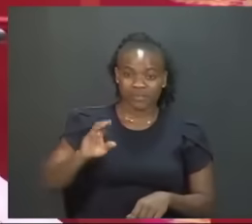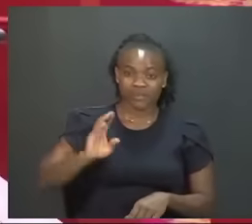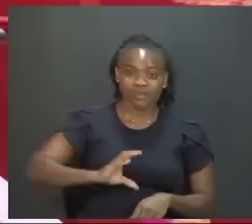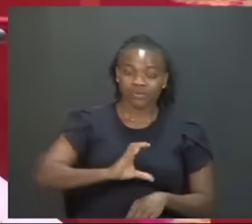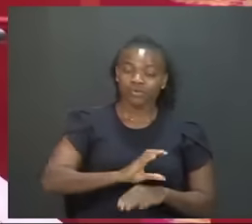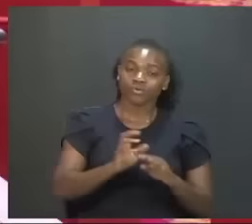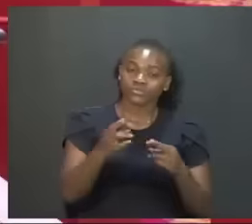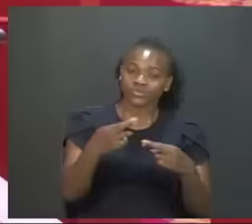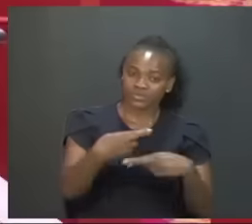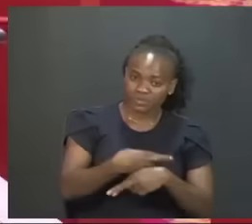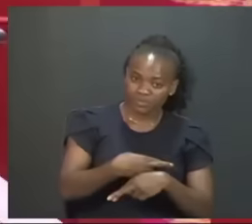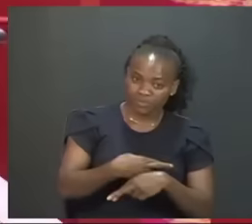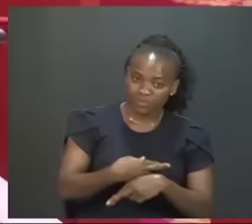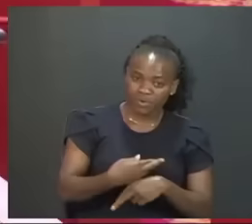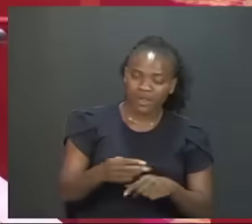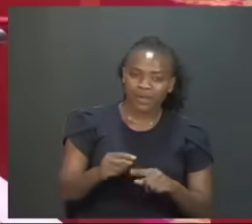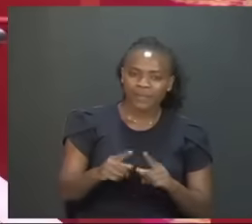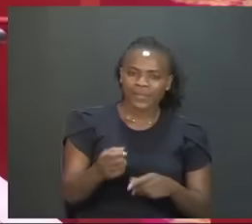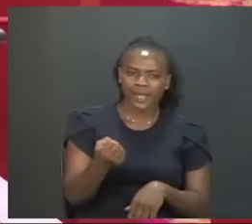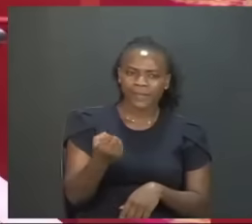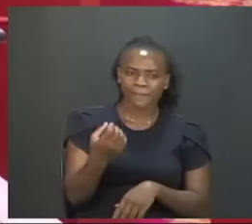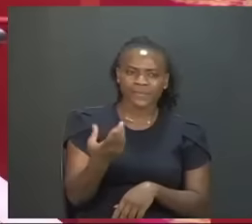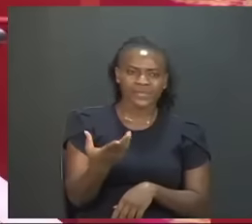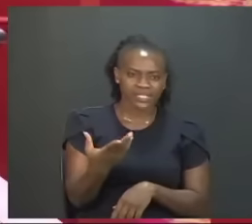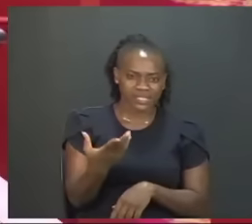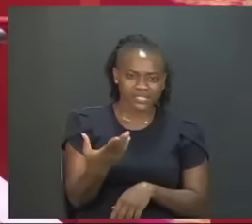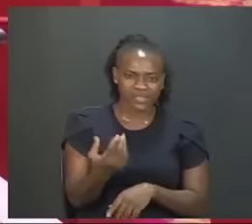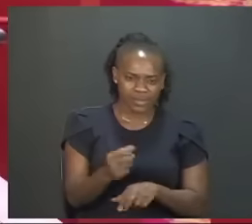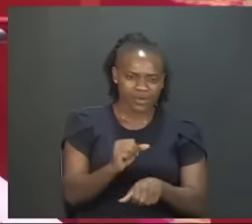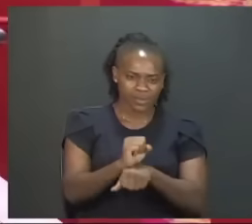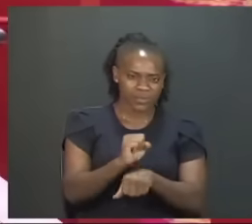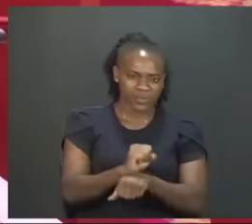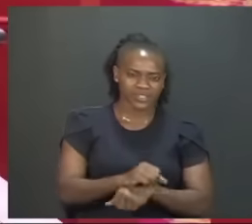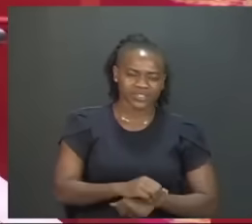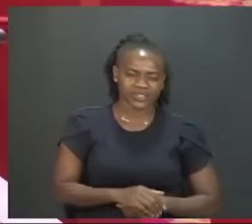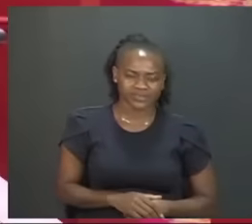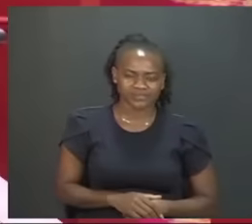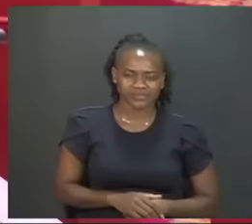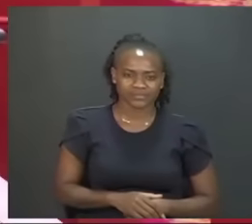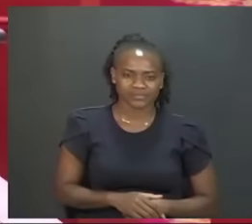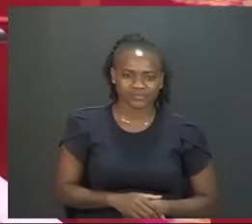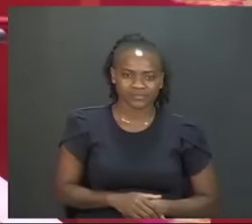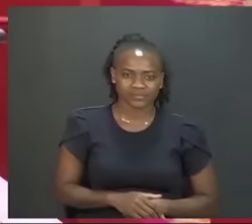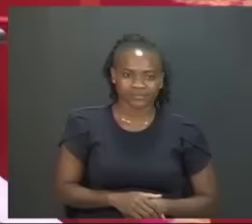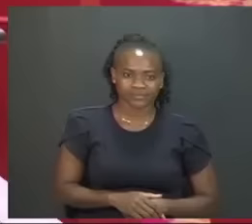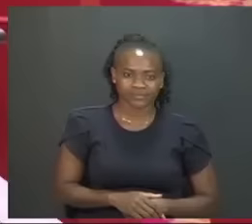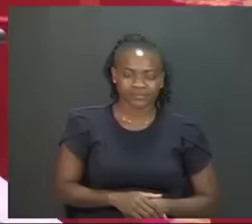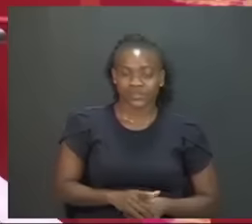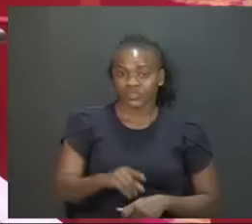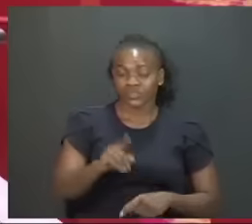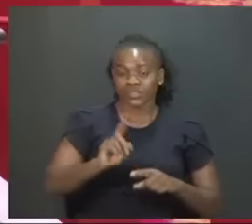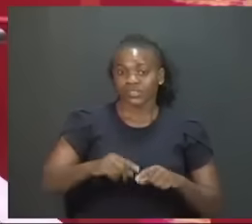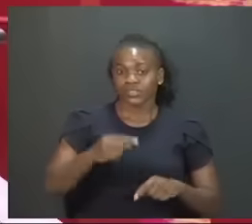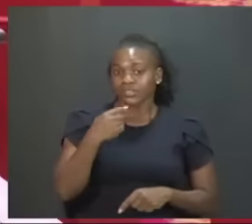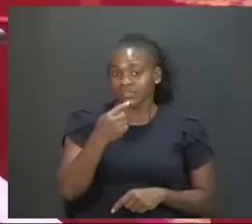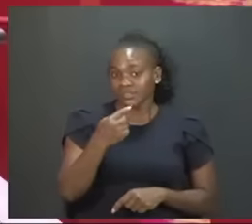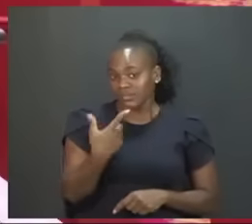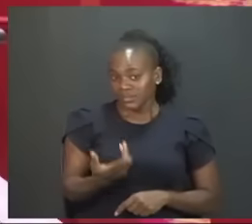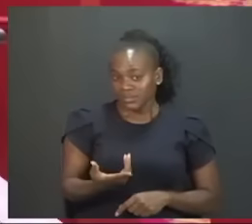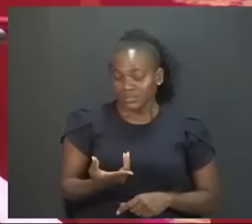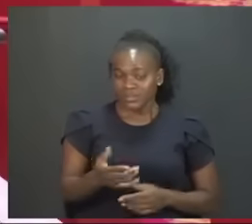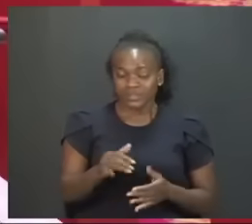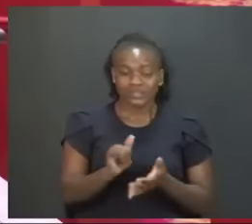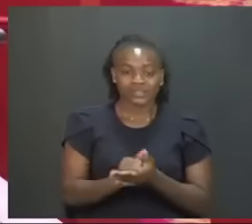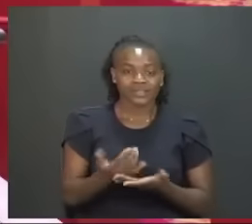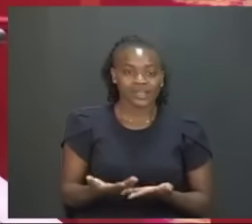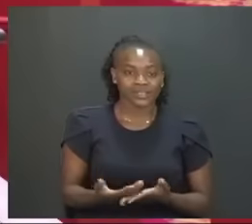But a lot of the microphones are all working. They are all working. So you can't say that microphones